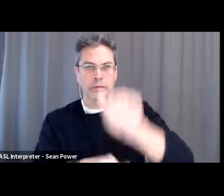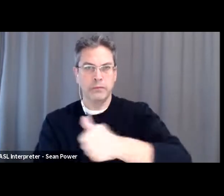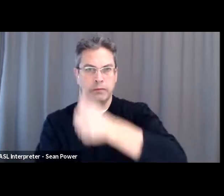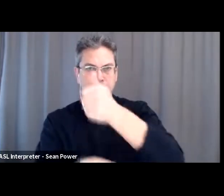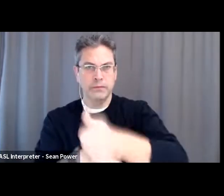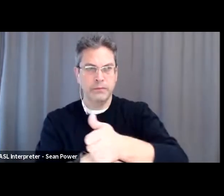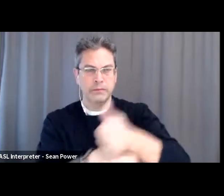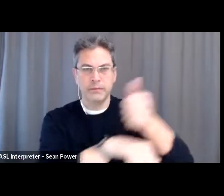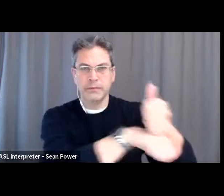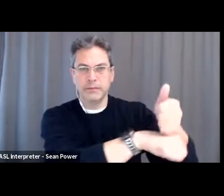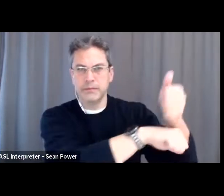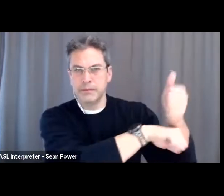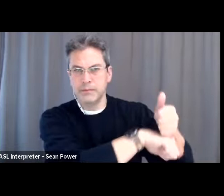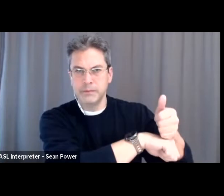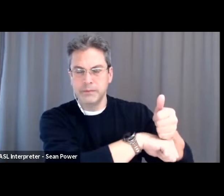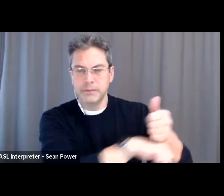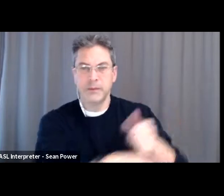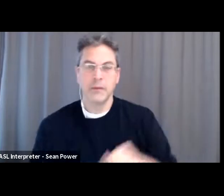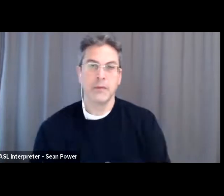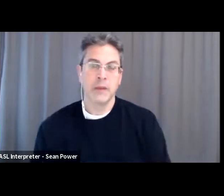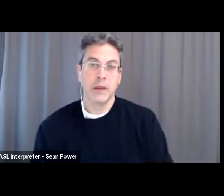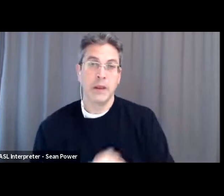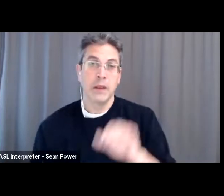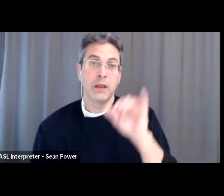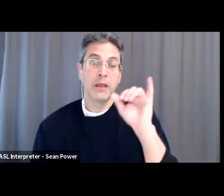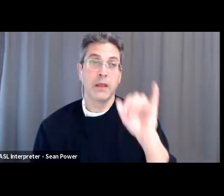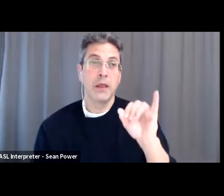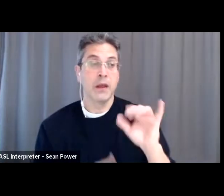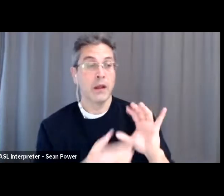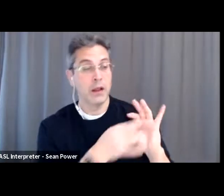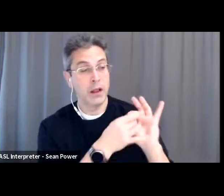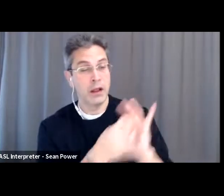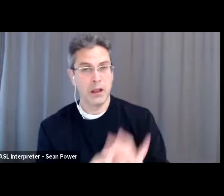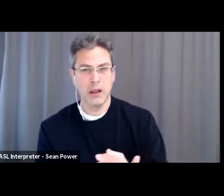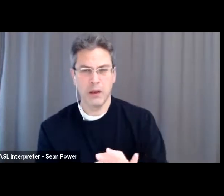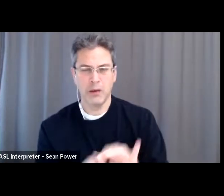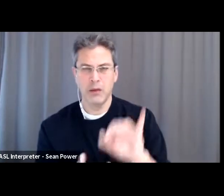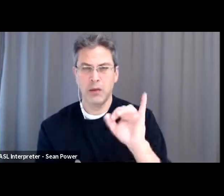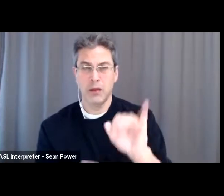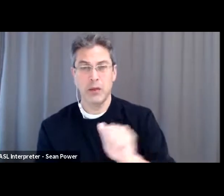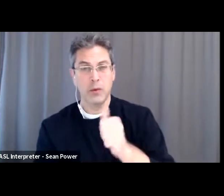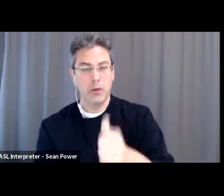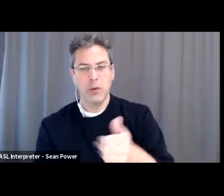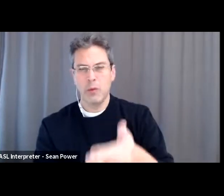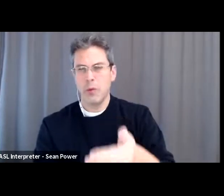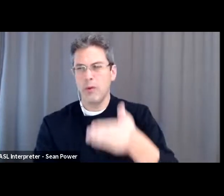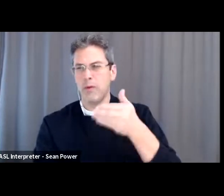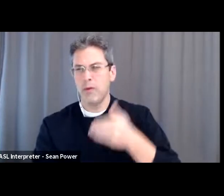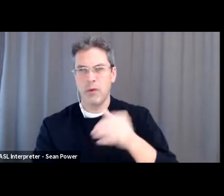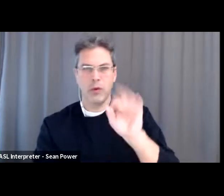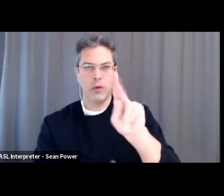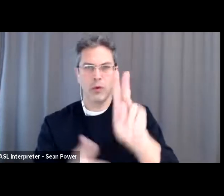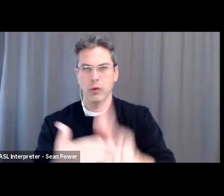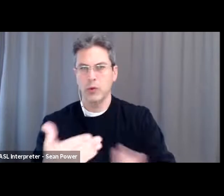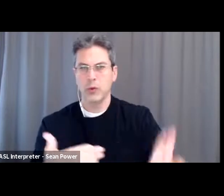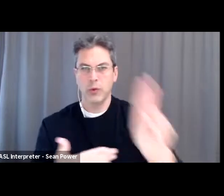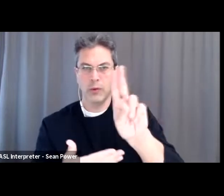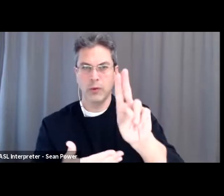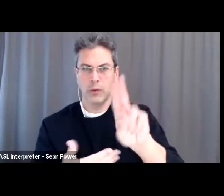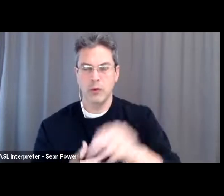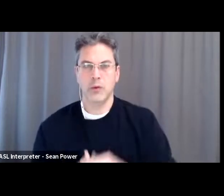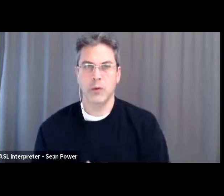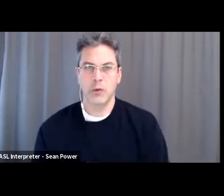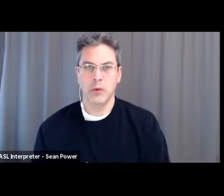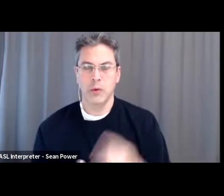located that precede the establishment of York University. York University acknowledges its presence